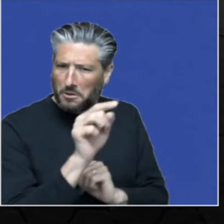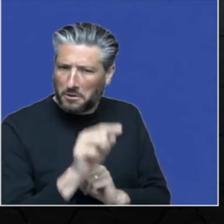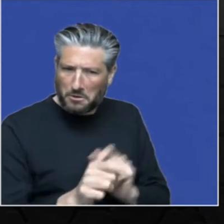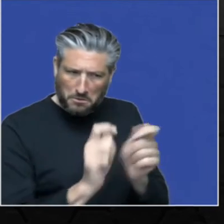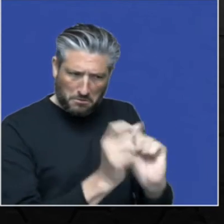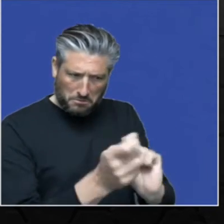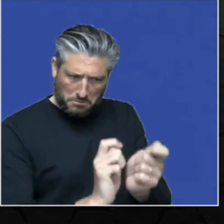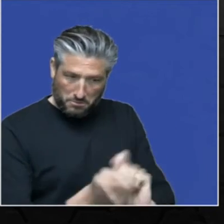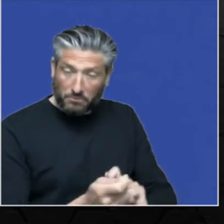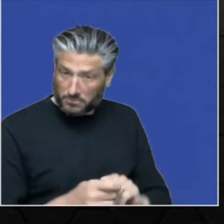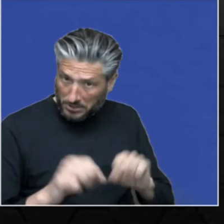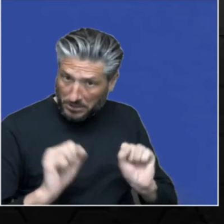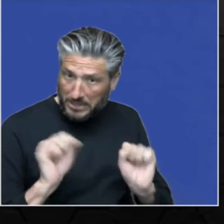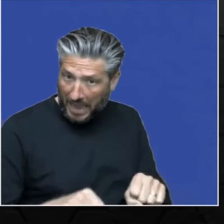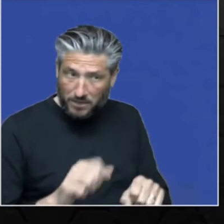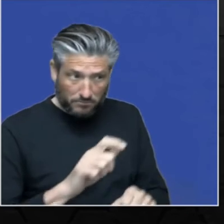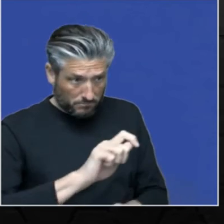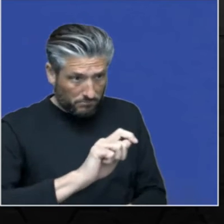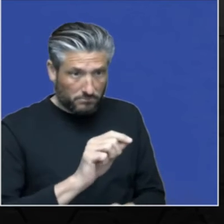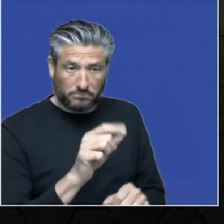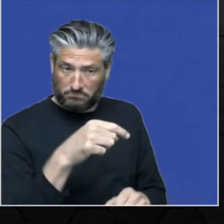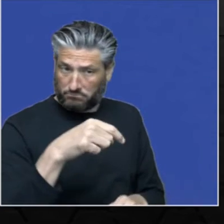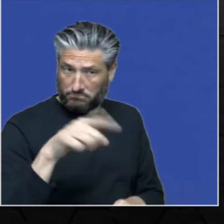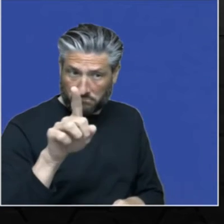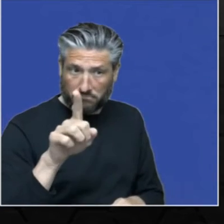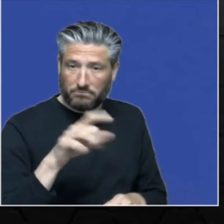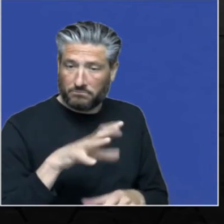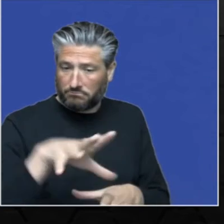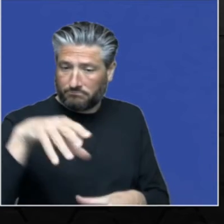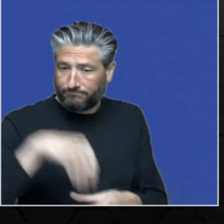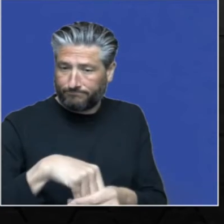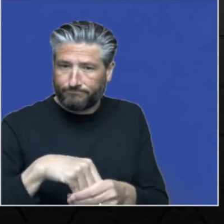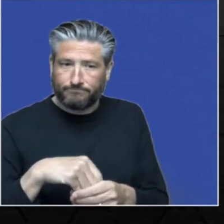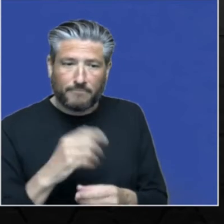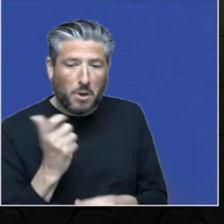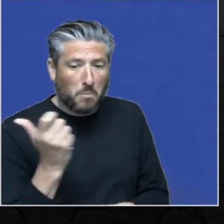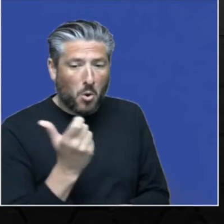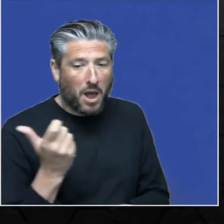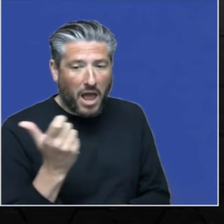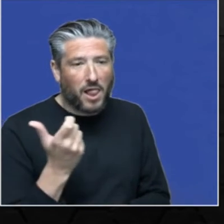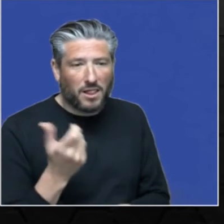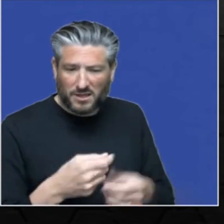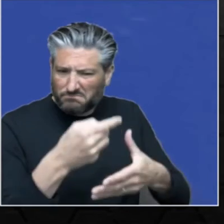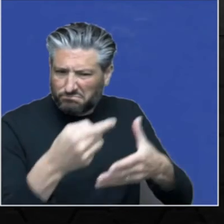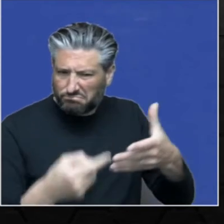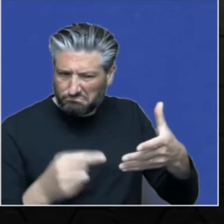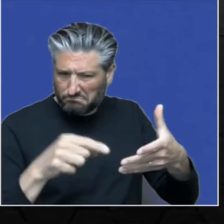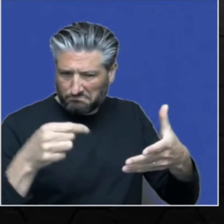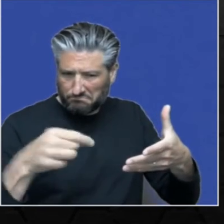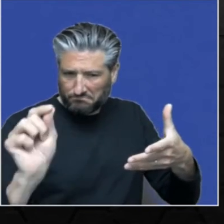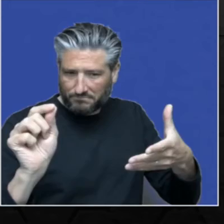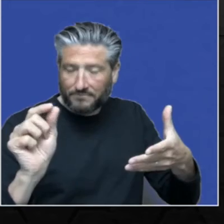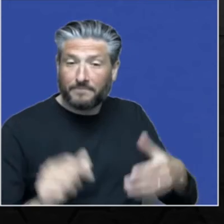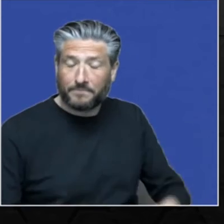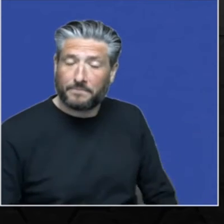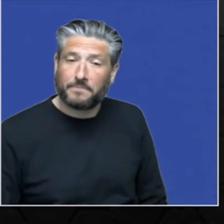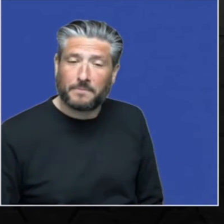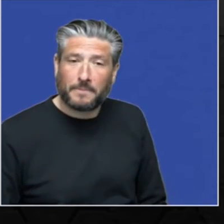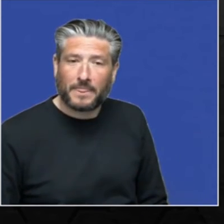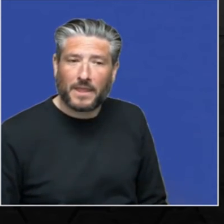Okay, cool. And this is a question like this is a question that I have, which is so we're talking about bots,